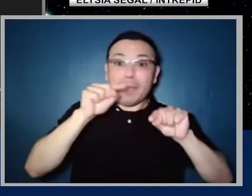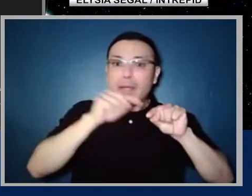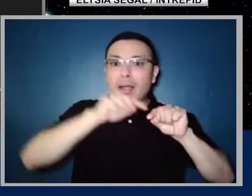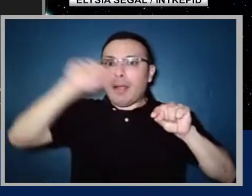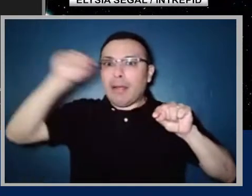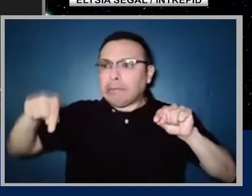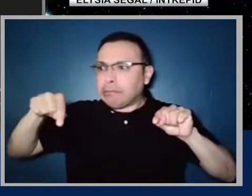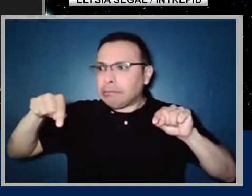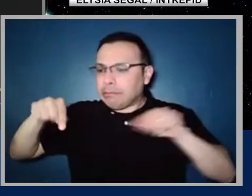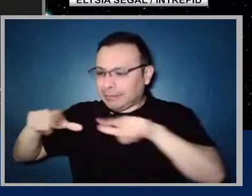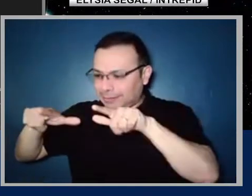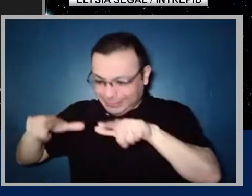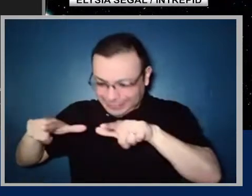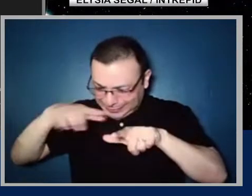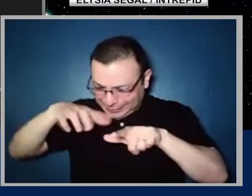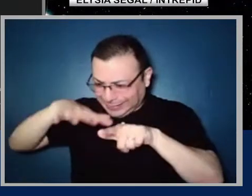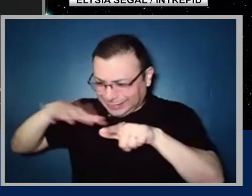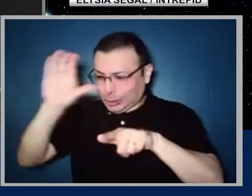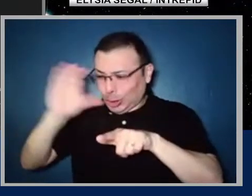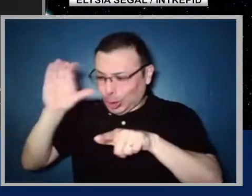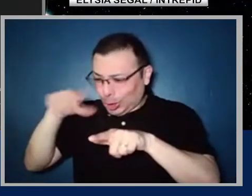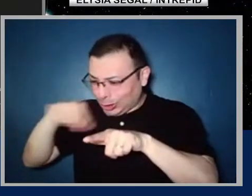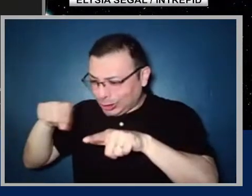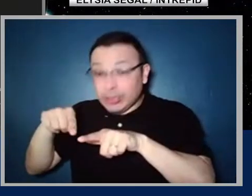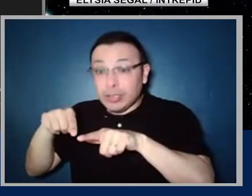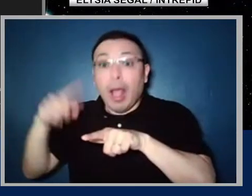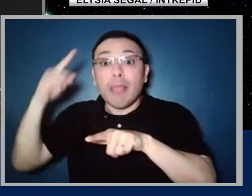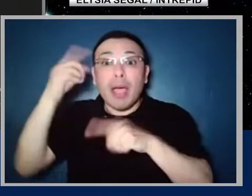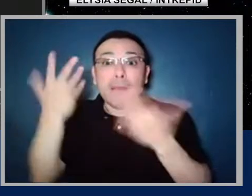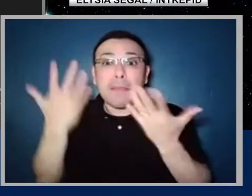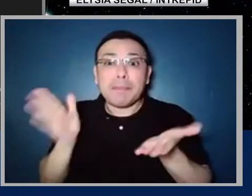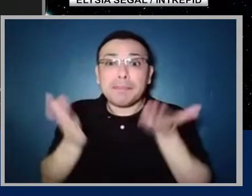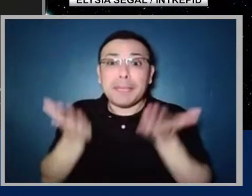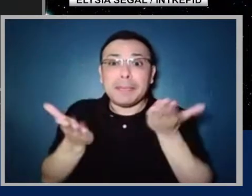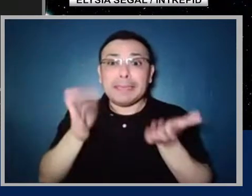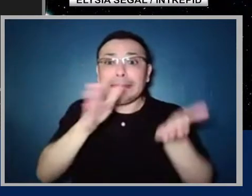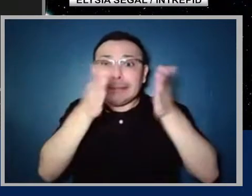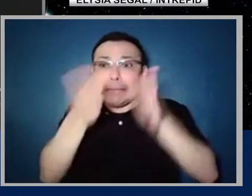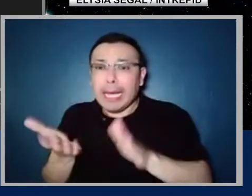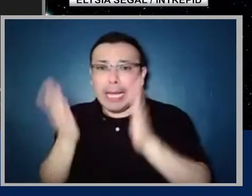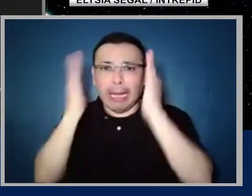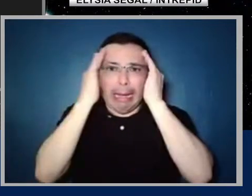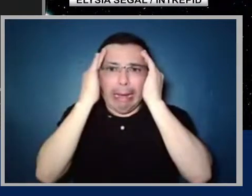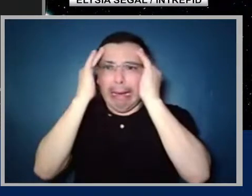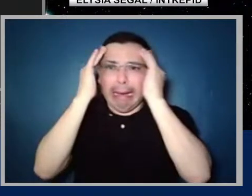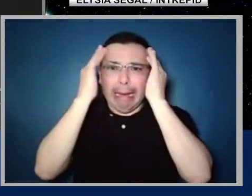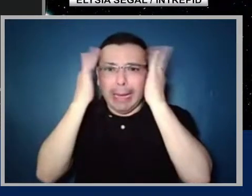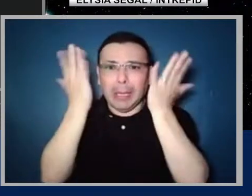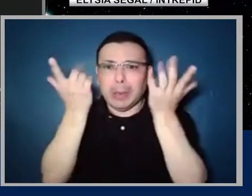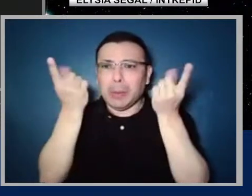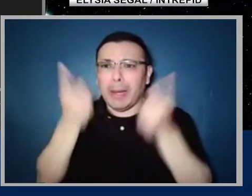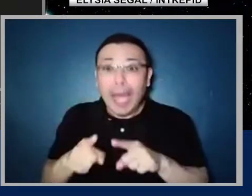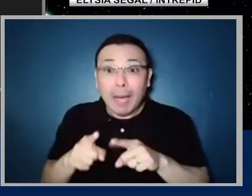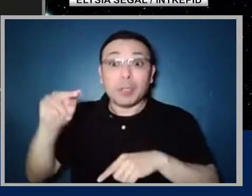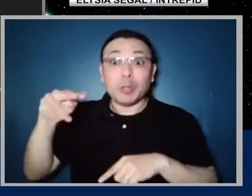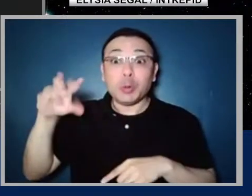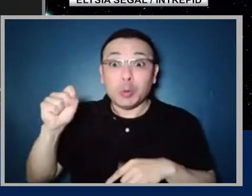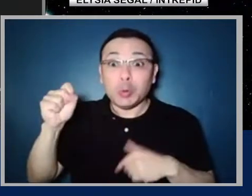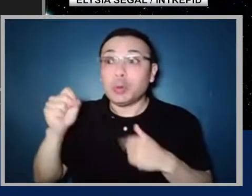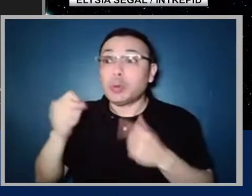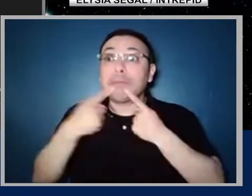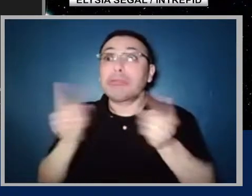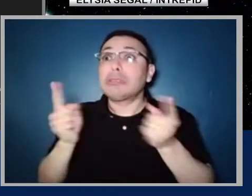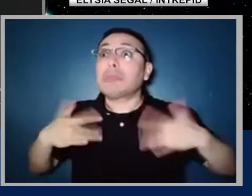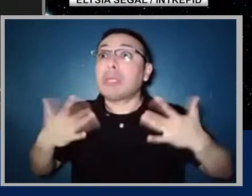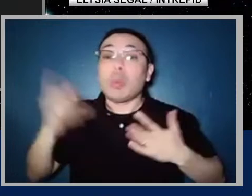specific spot. He wasn't there. They thought we might have lost him. Mass chaos, lots of panic on the late news and everything. And